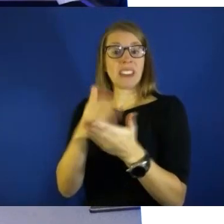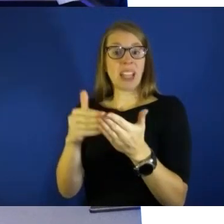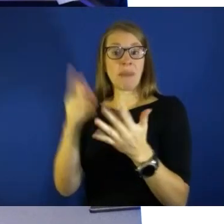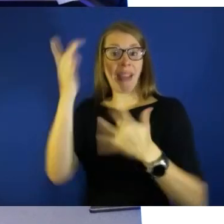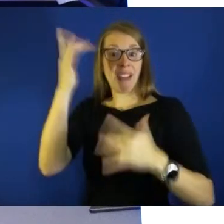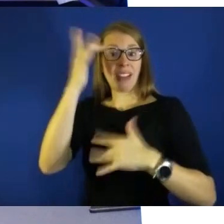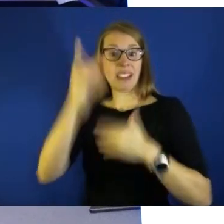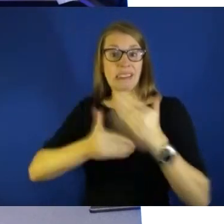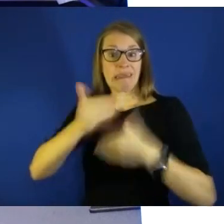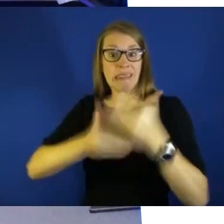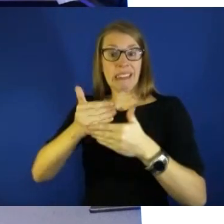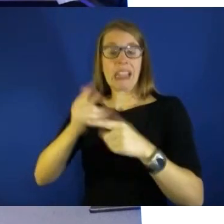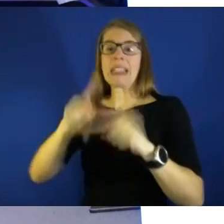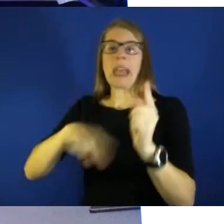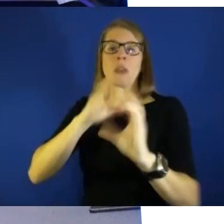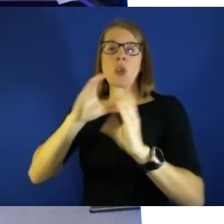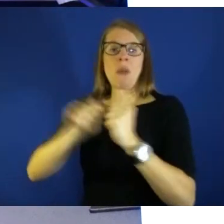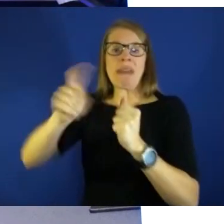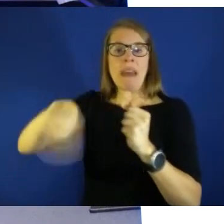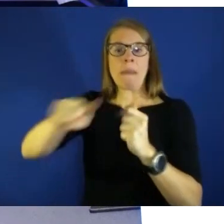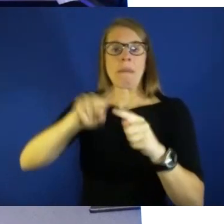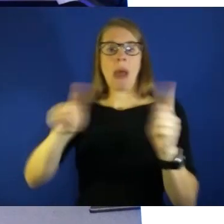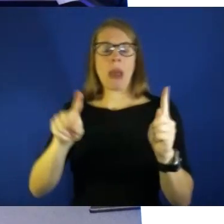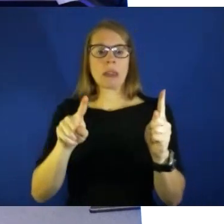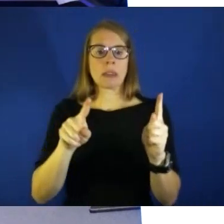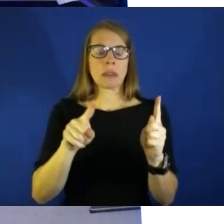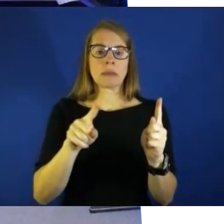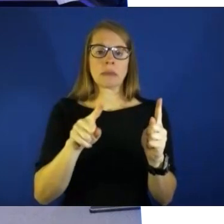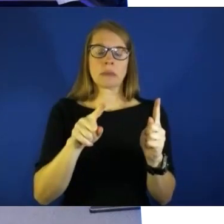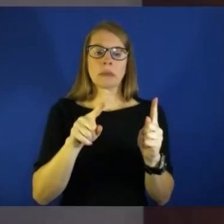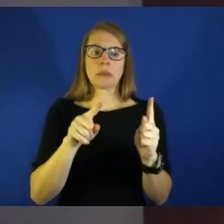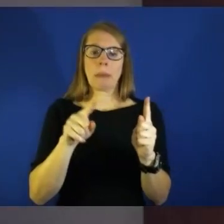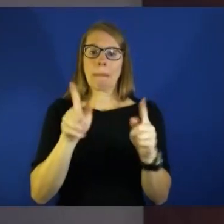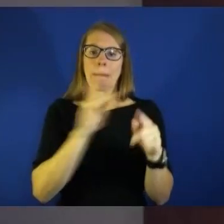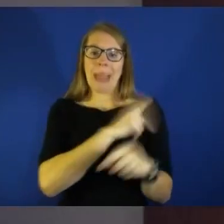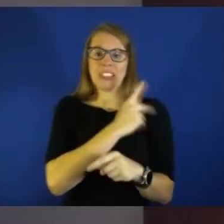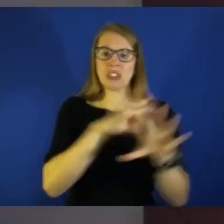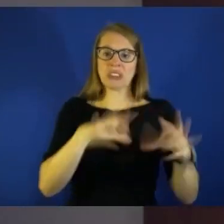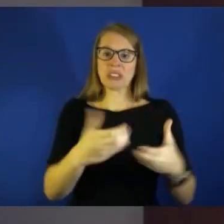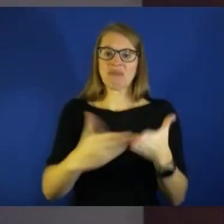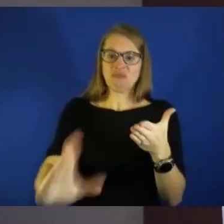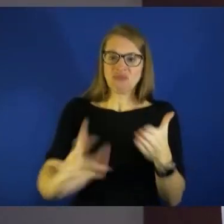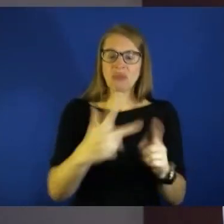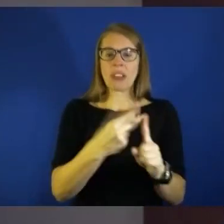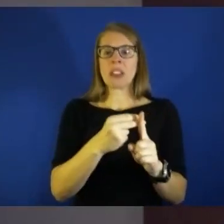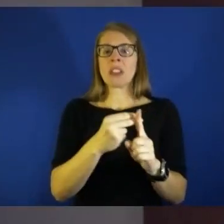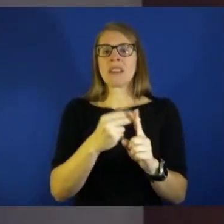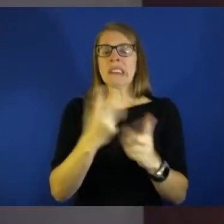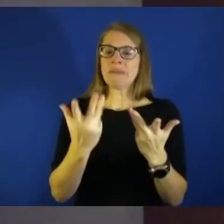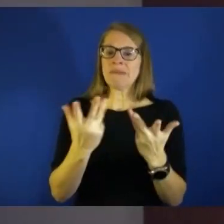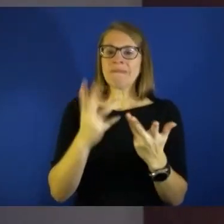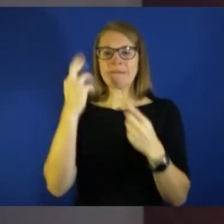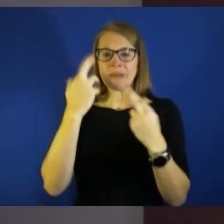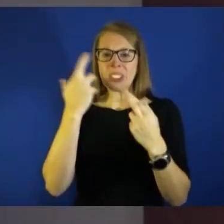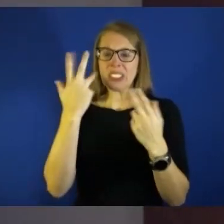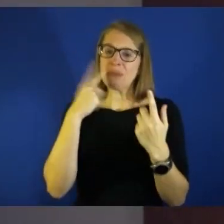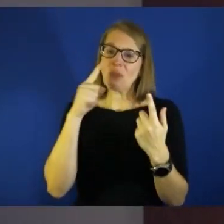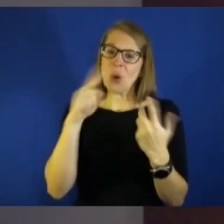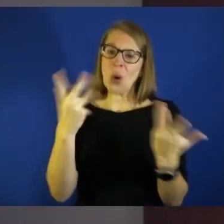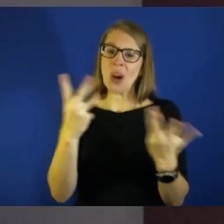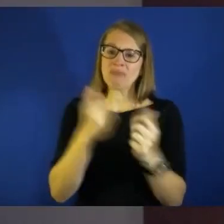are those conversations like with unvaccinated patients? They vary. For some people,